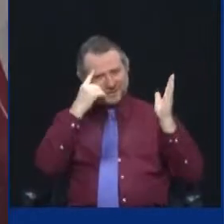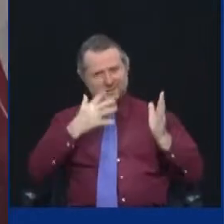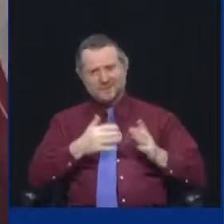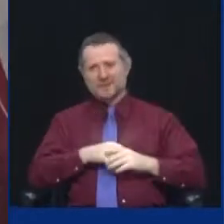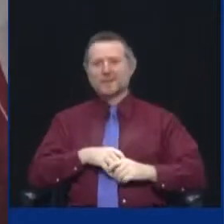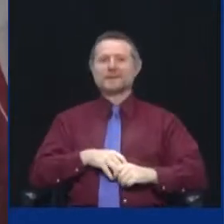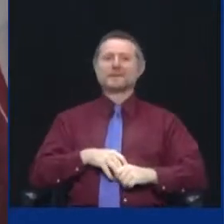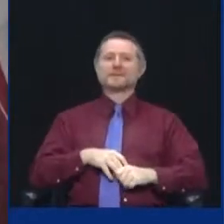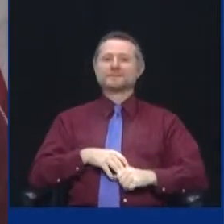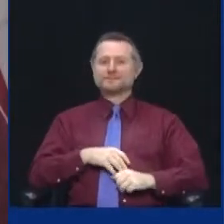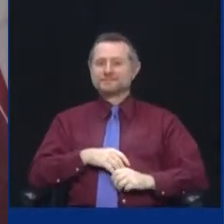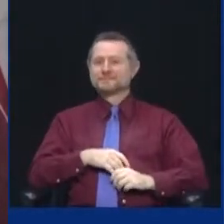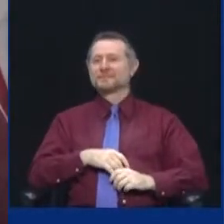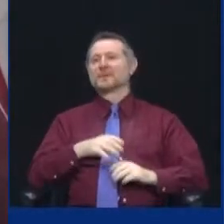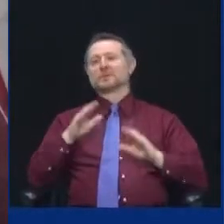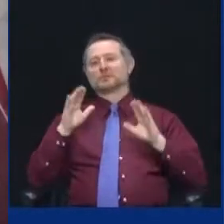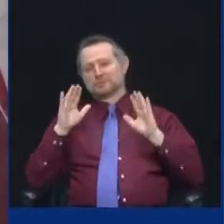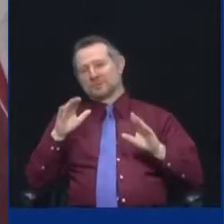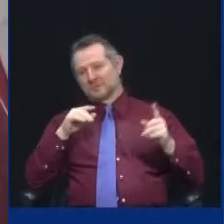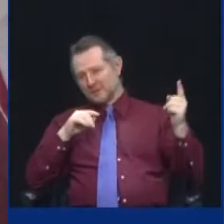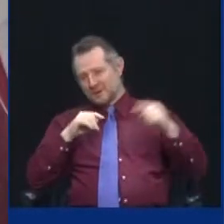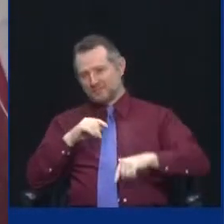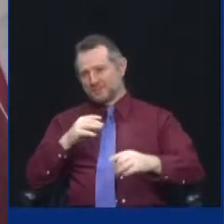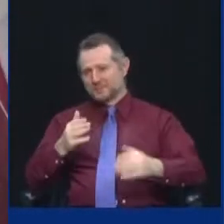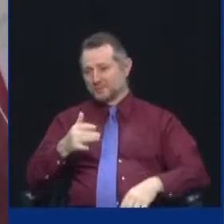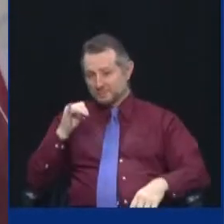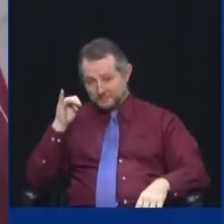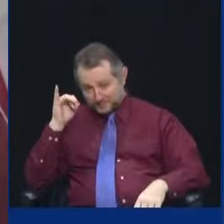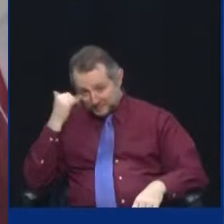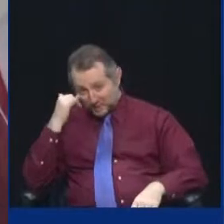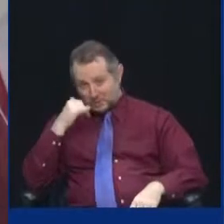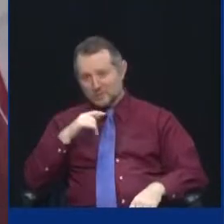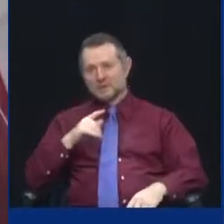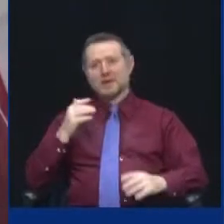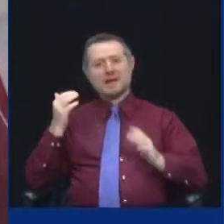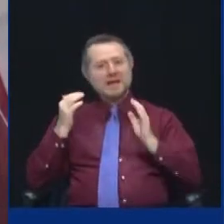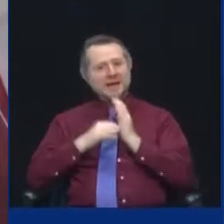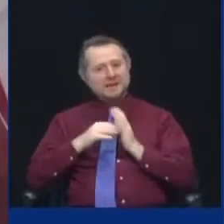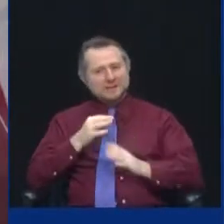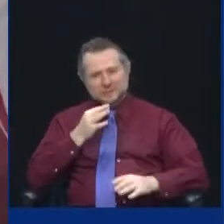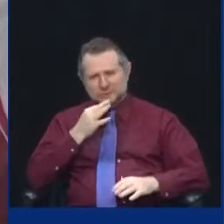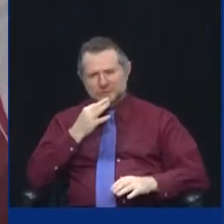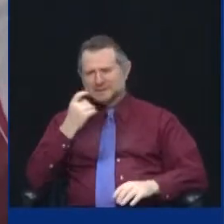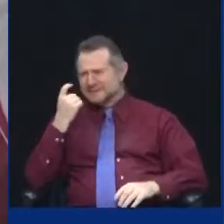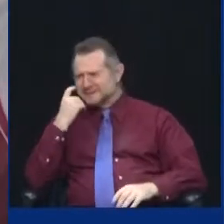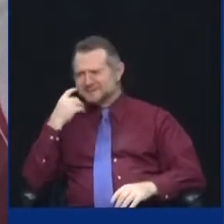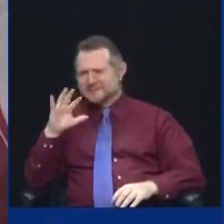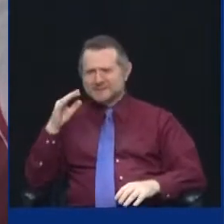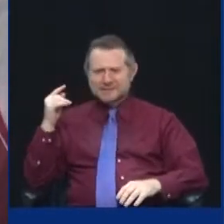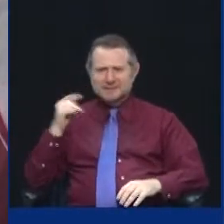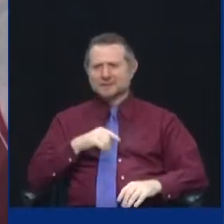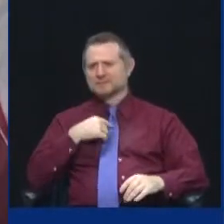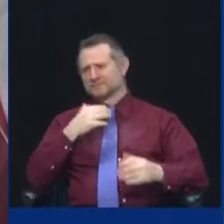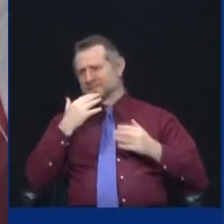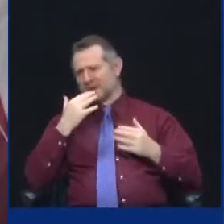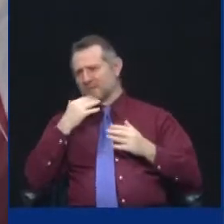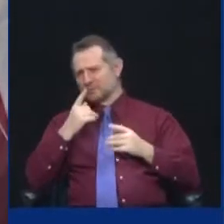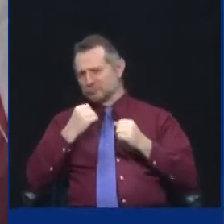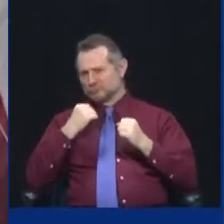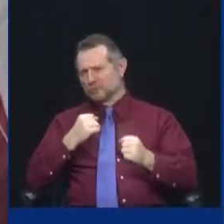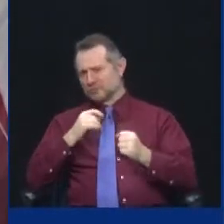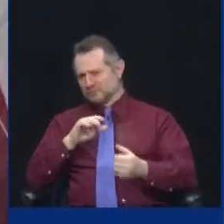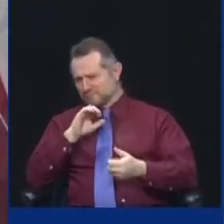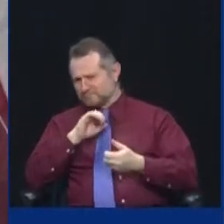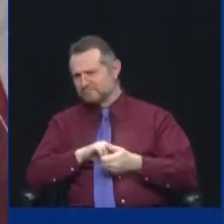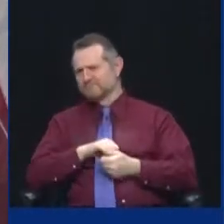Governor, certainly great to have you back in Buffalo so soon. We're grateful for your strong partnership and continued